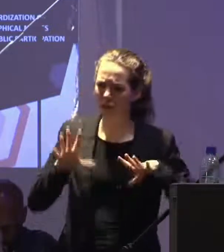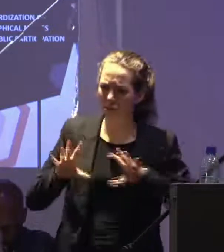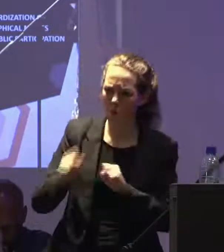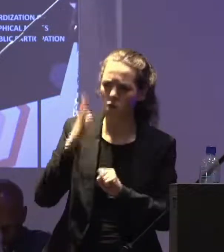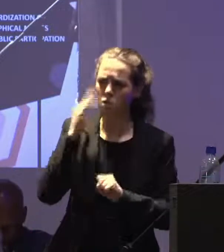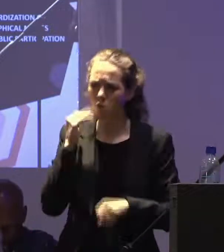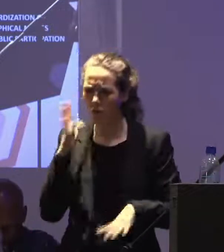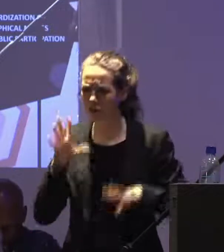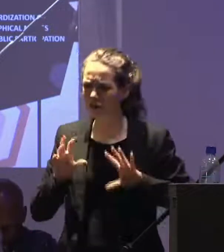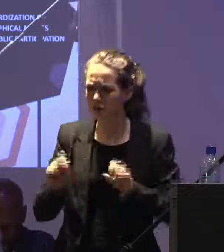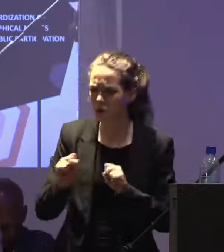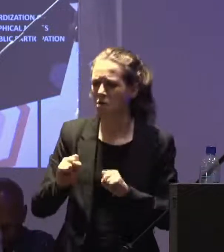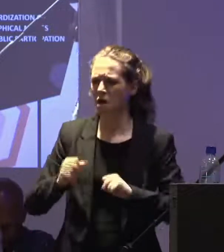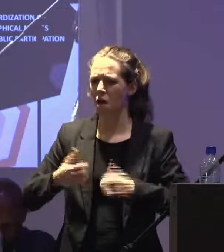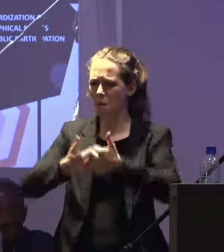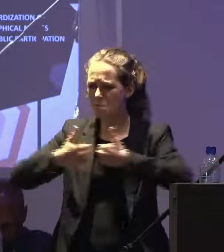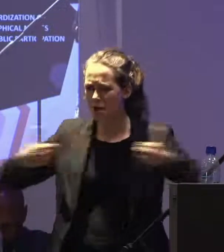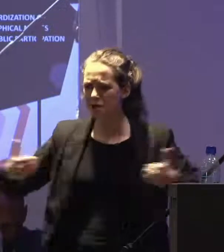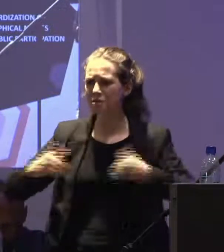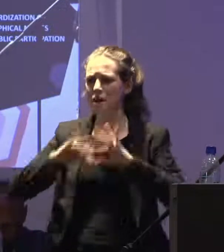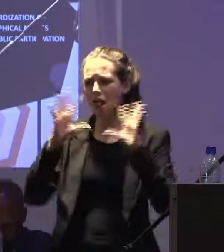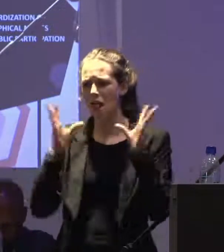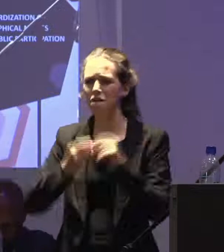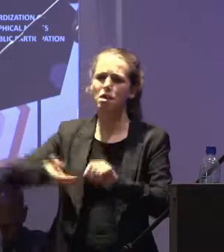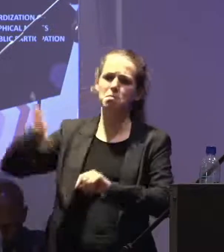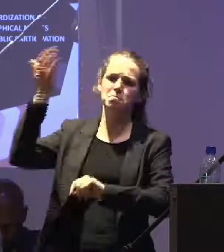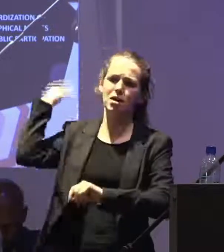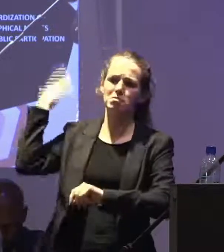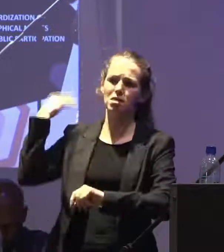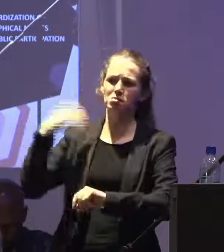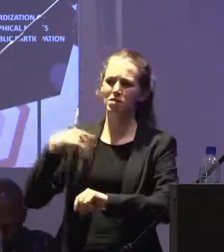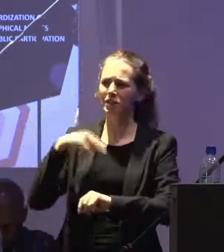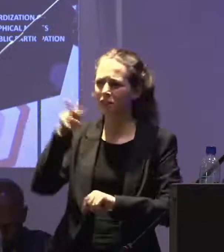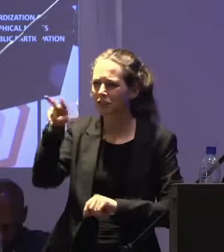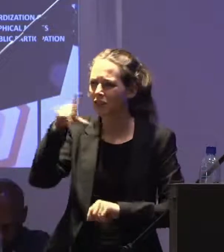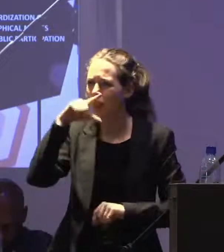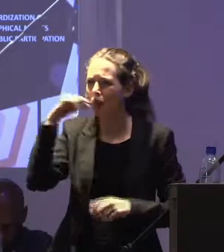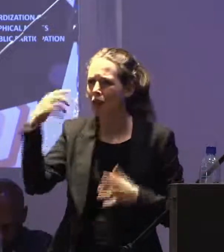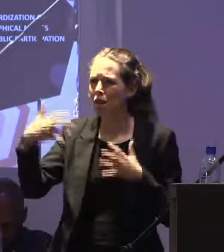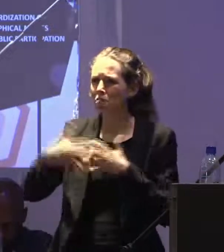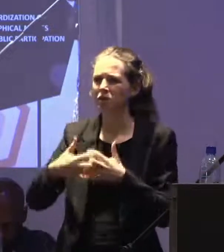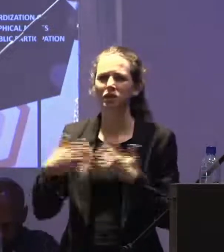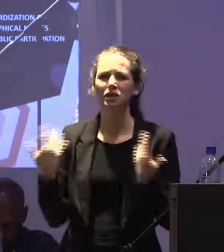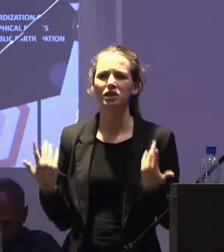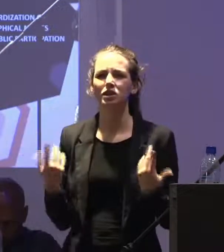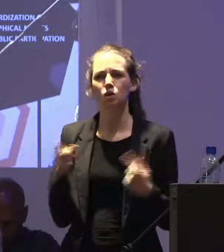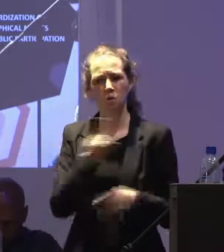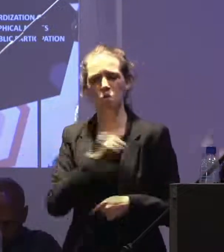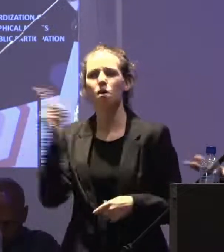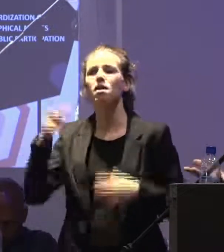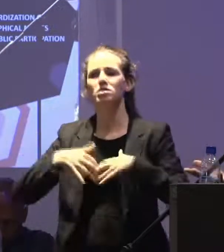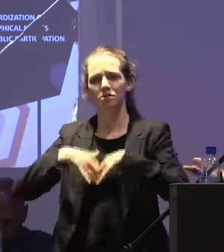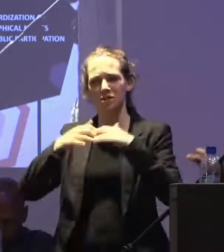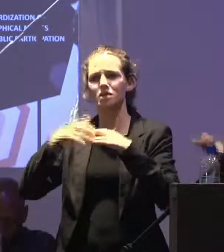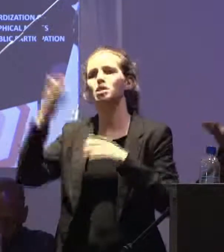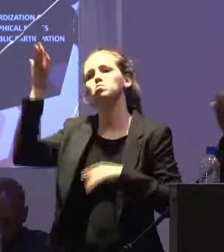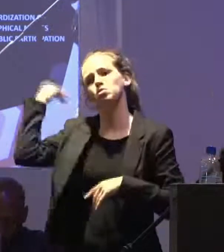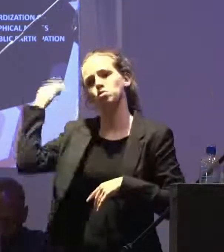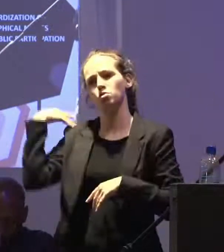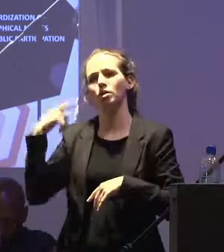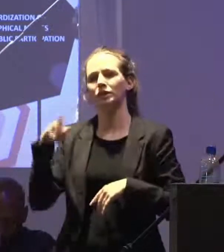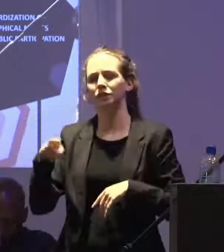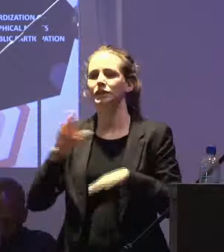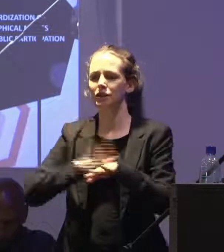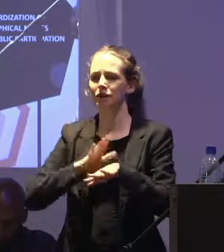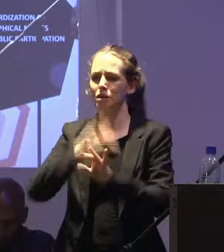confirm apartheid, because these were structured through demarcation, through urbanization. I